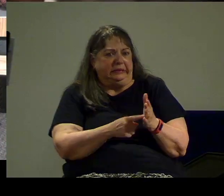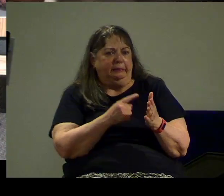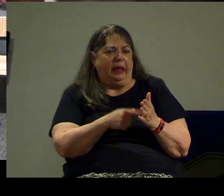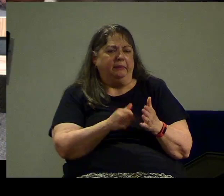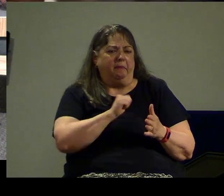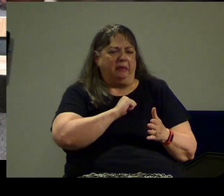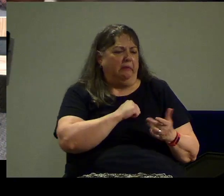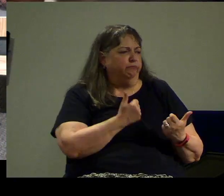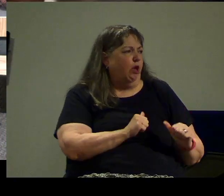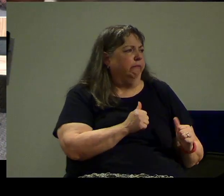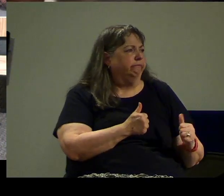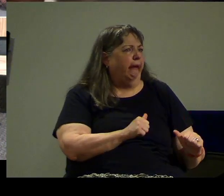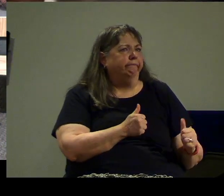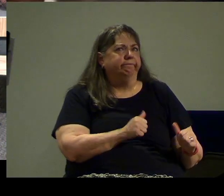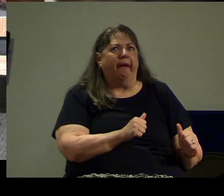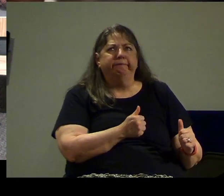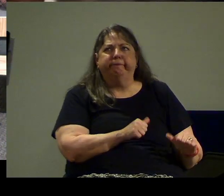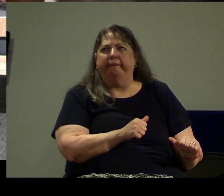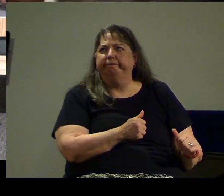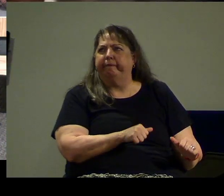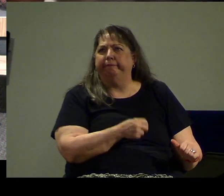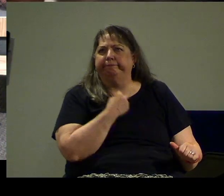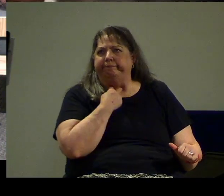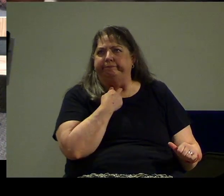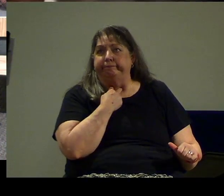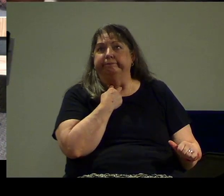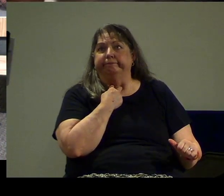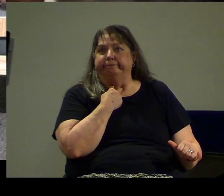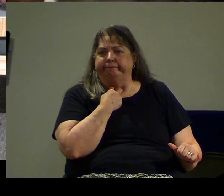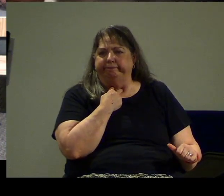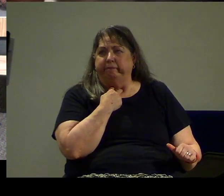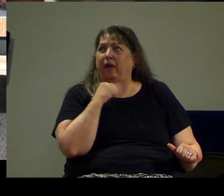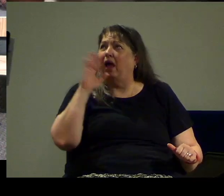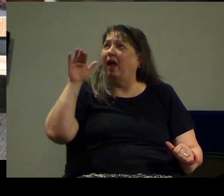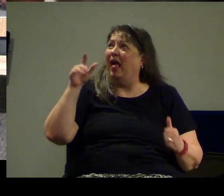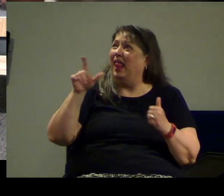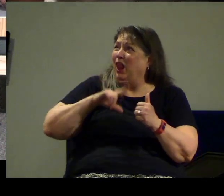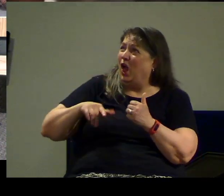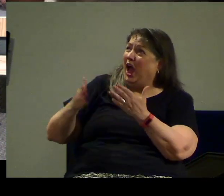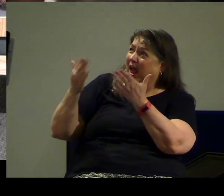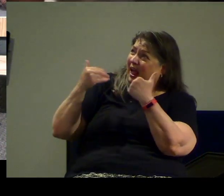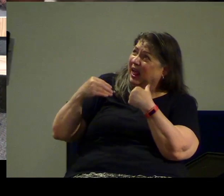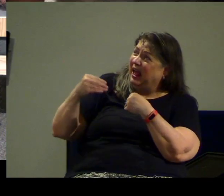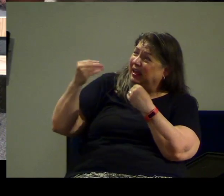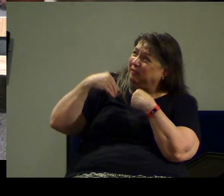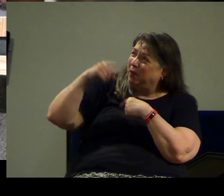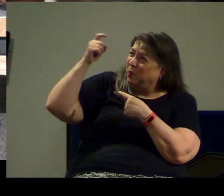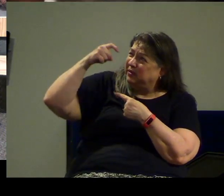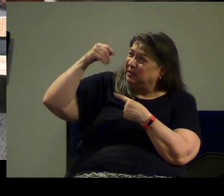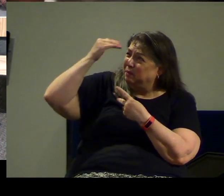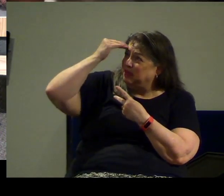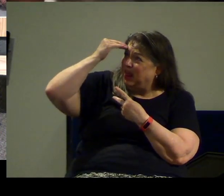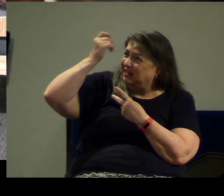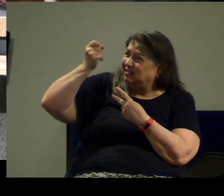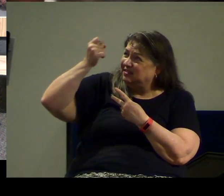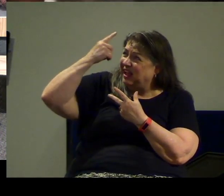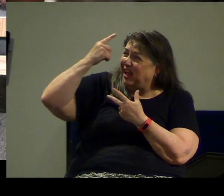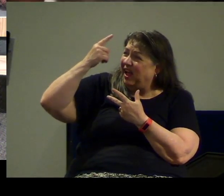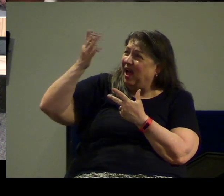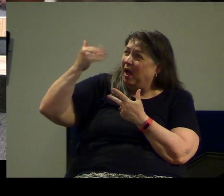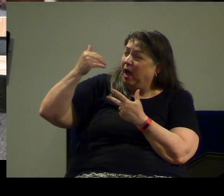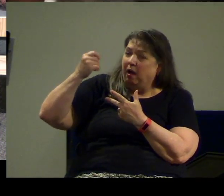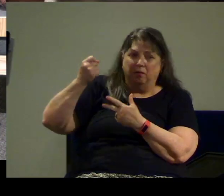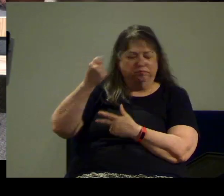and tried. It's like you're up against a stone wall. And then I say, what am I doing? Lord, help me. Give me wisdom, knowledge, and understanding. Open my eyes to, and